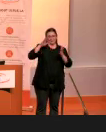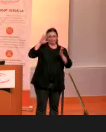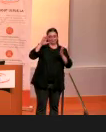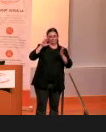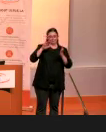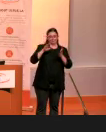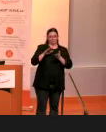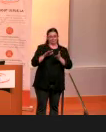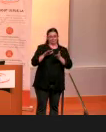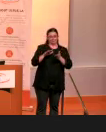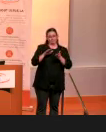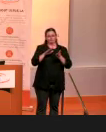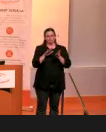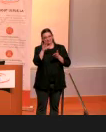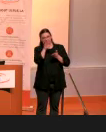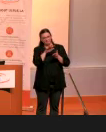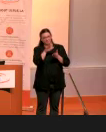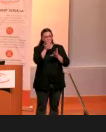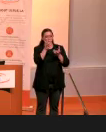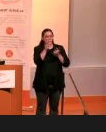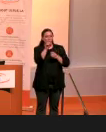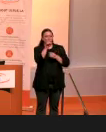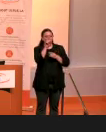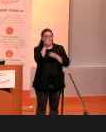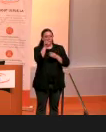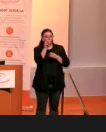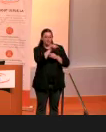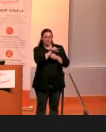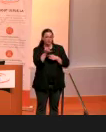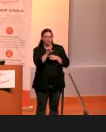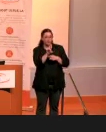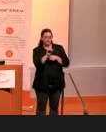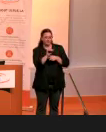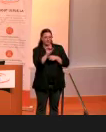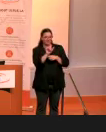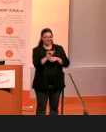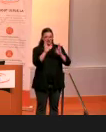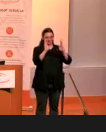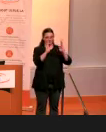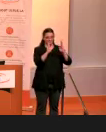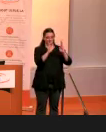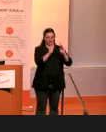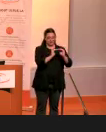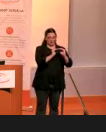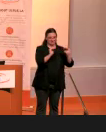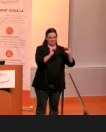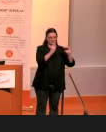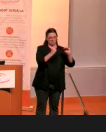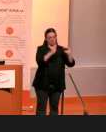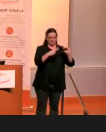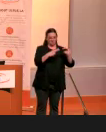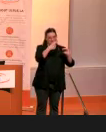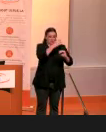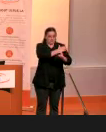of a target of less than 130 over 80. And that's what we call stage 1 hypertension. So above 130 over